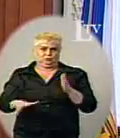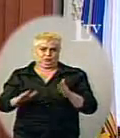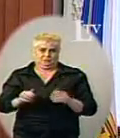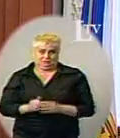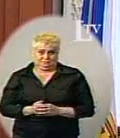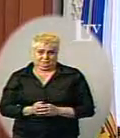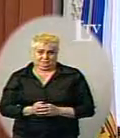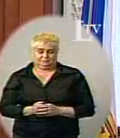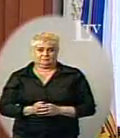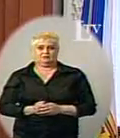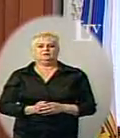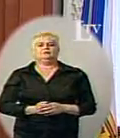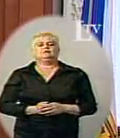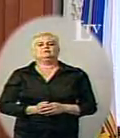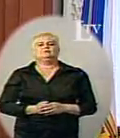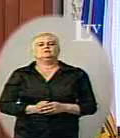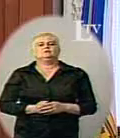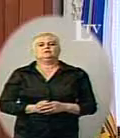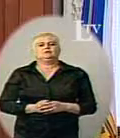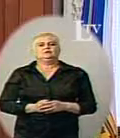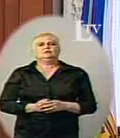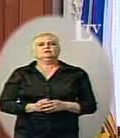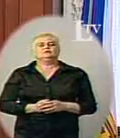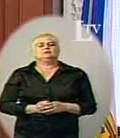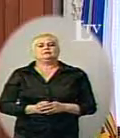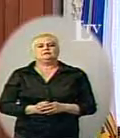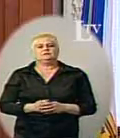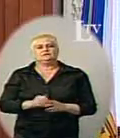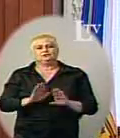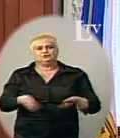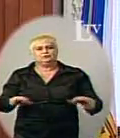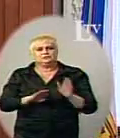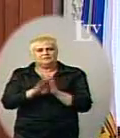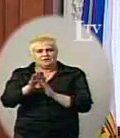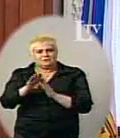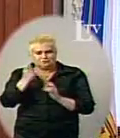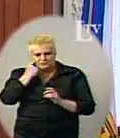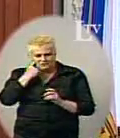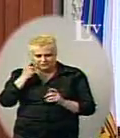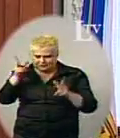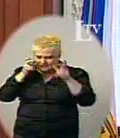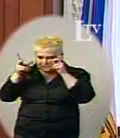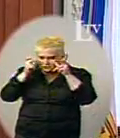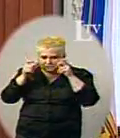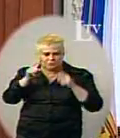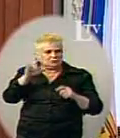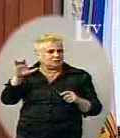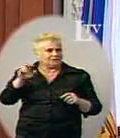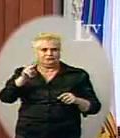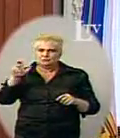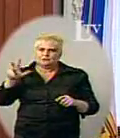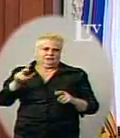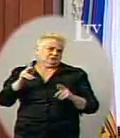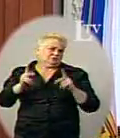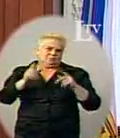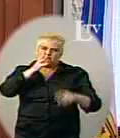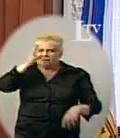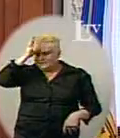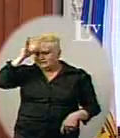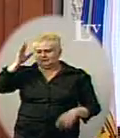Kids and Learning First was developed after listening to hundreds of parents, teachers, students, school